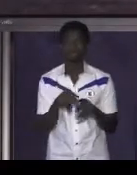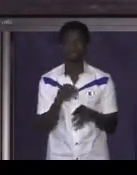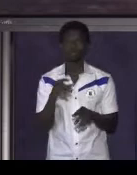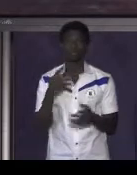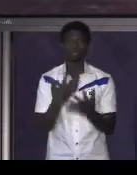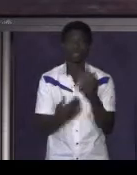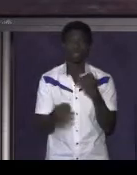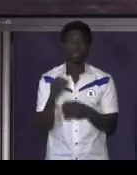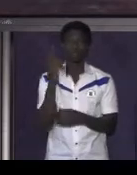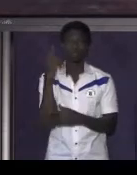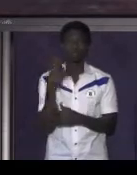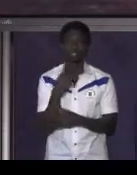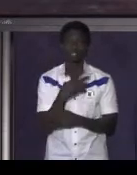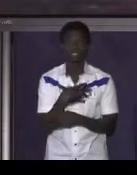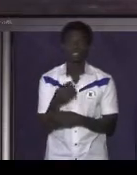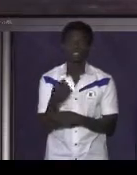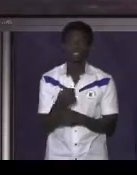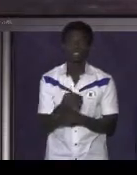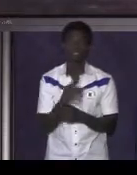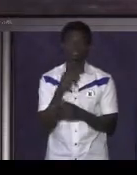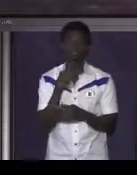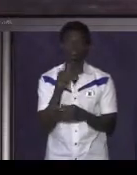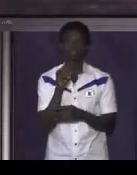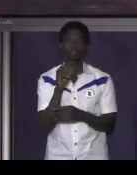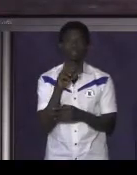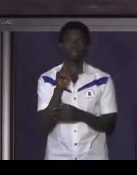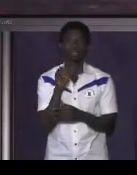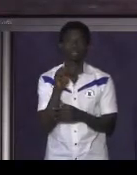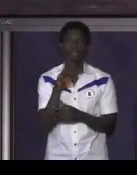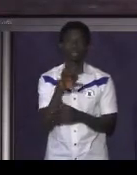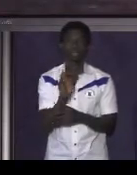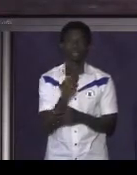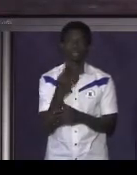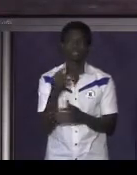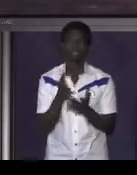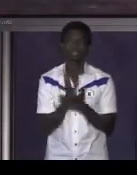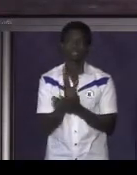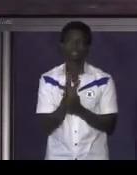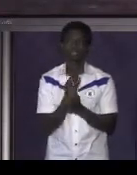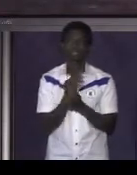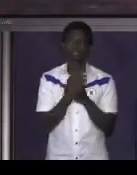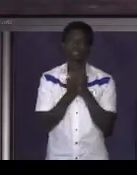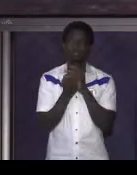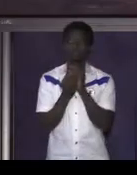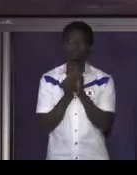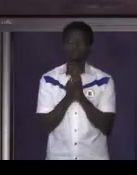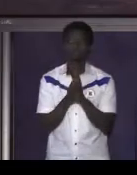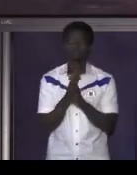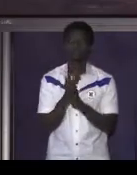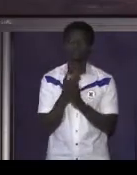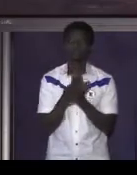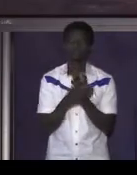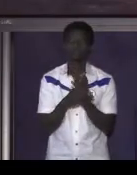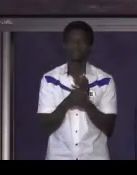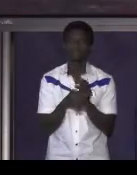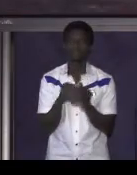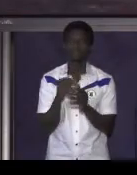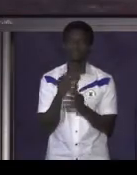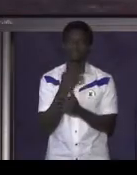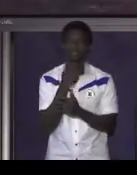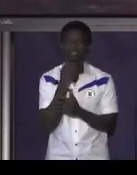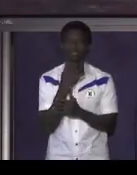understanding. And C, tolerance. What's it? The correct answer is tolerance. Selfishness among